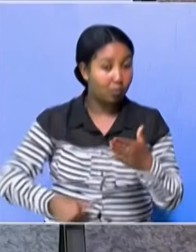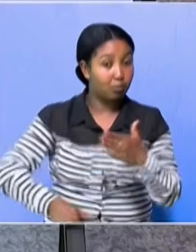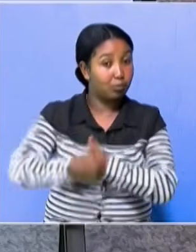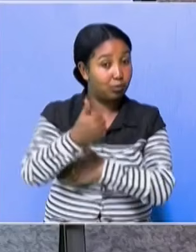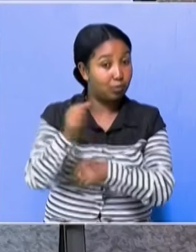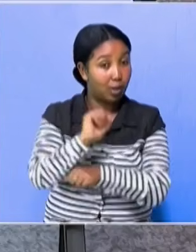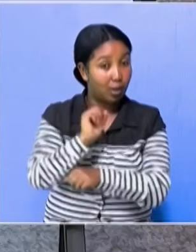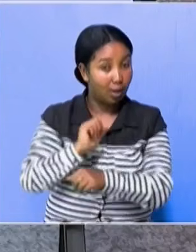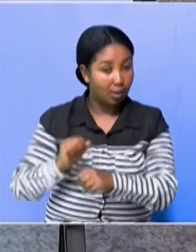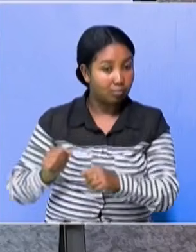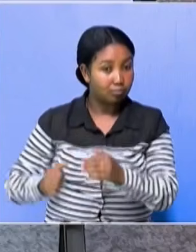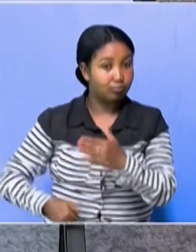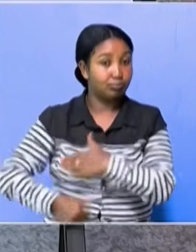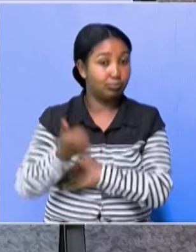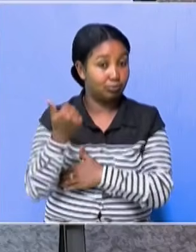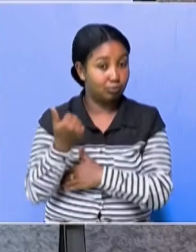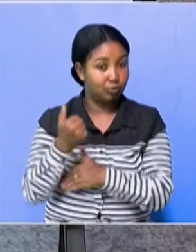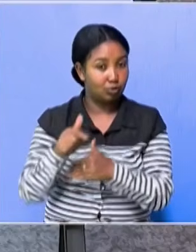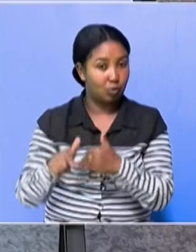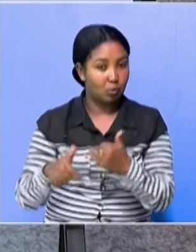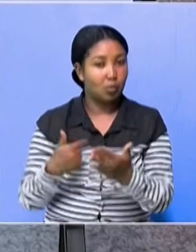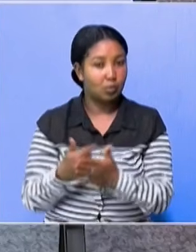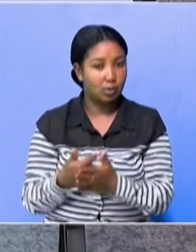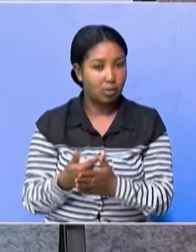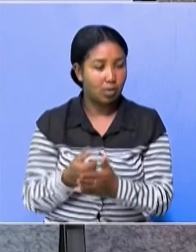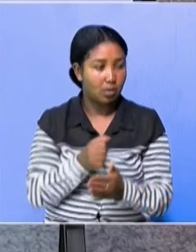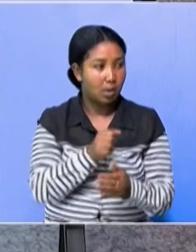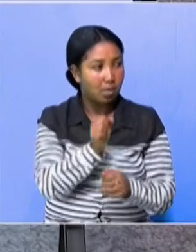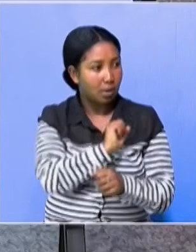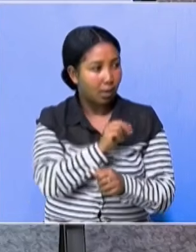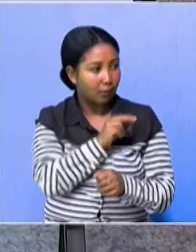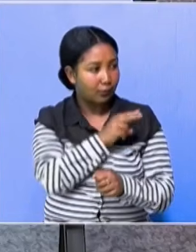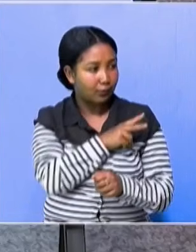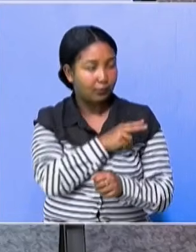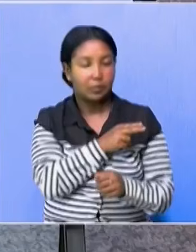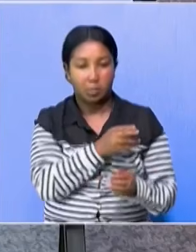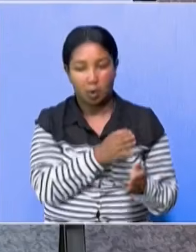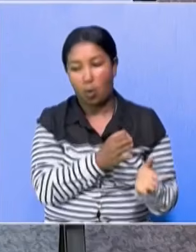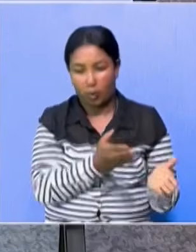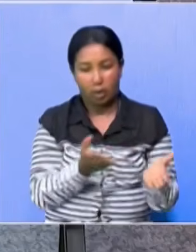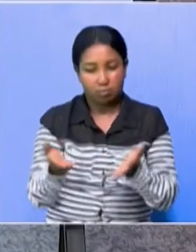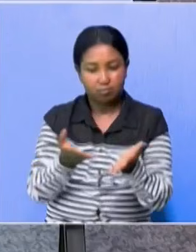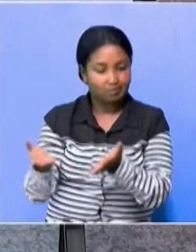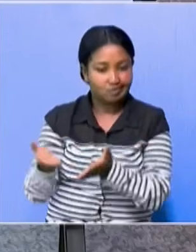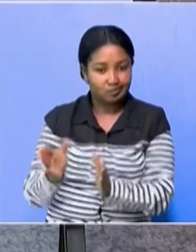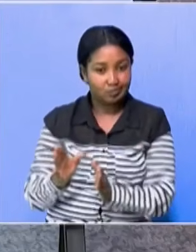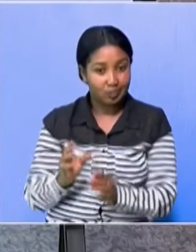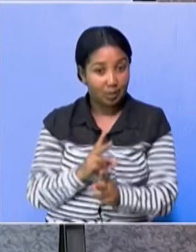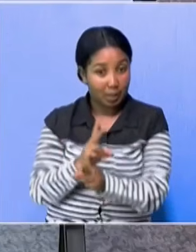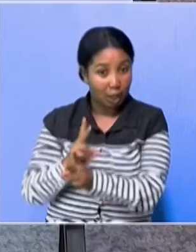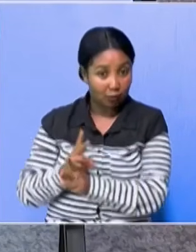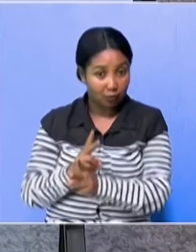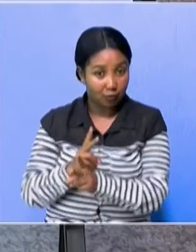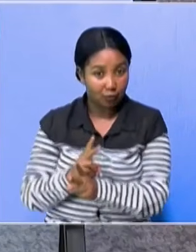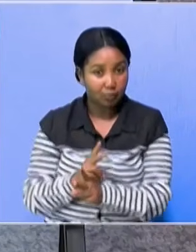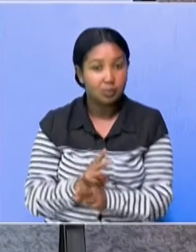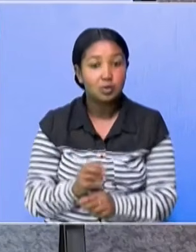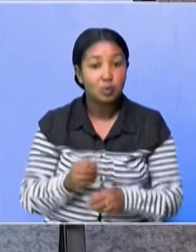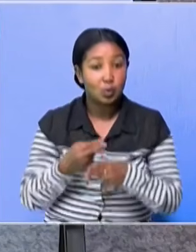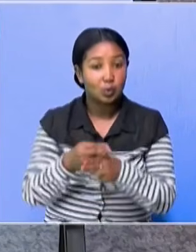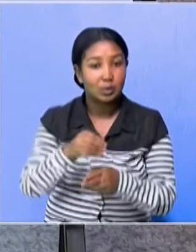or you may face to the accident. That is a car accident. So be careful. That's